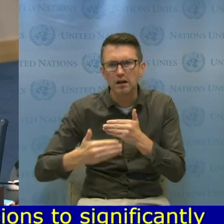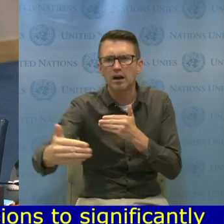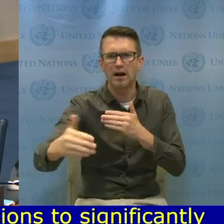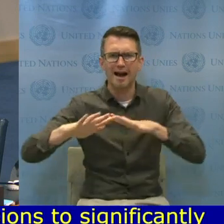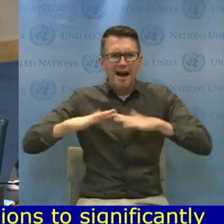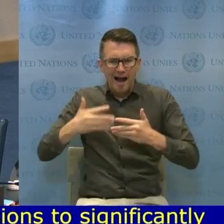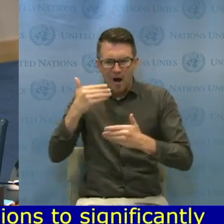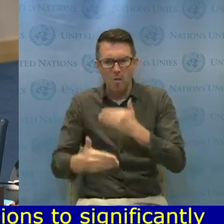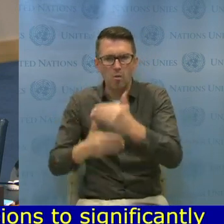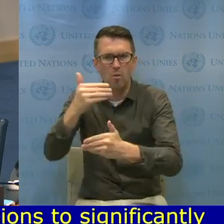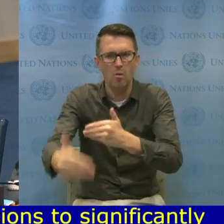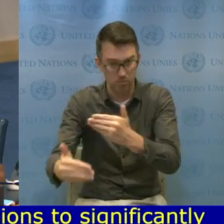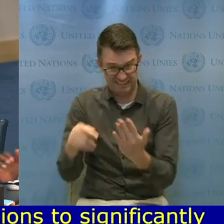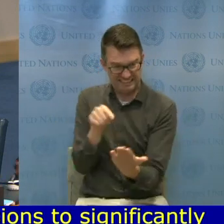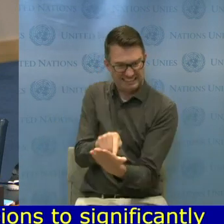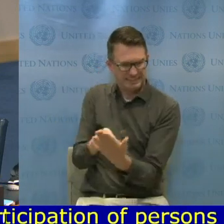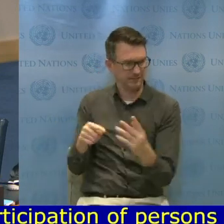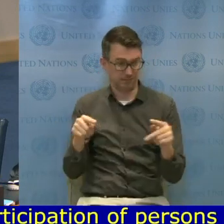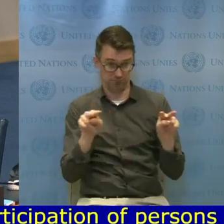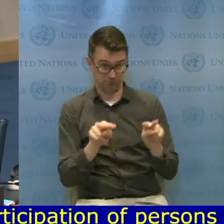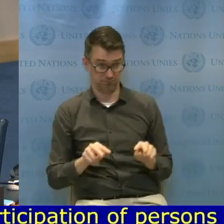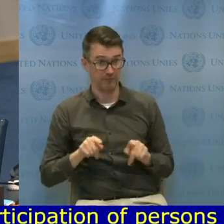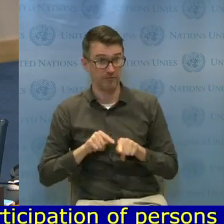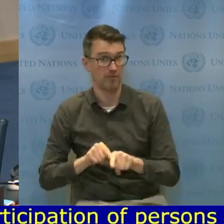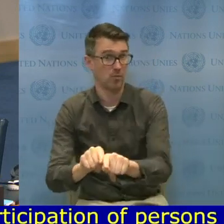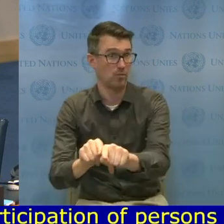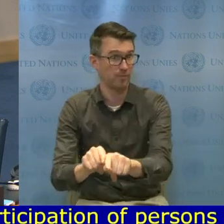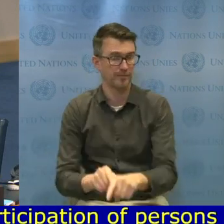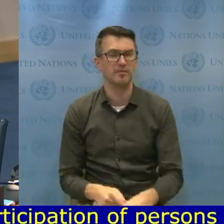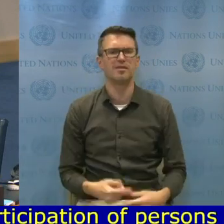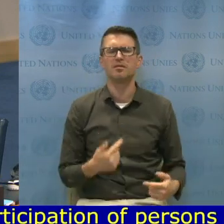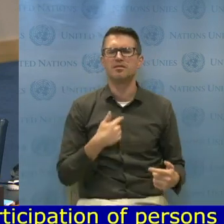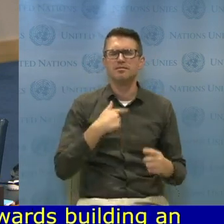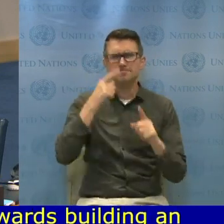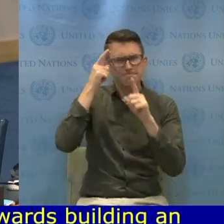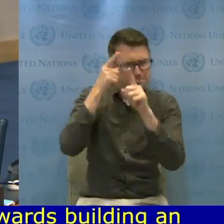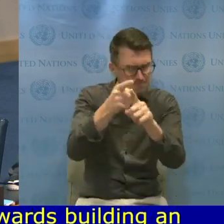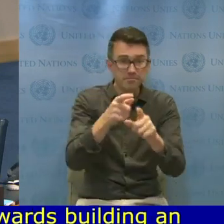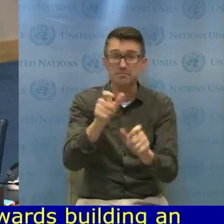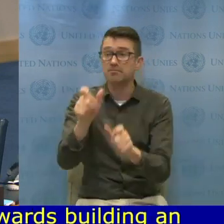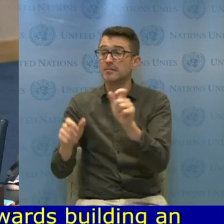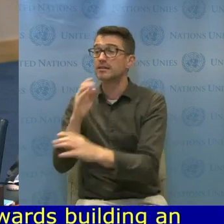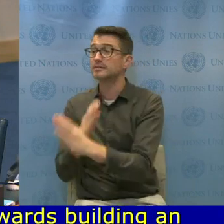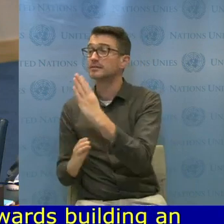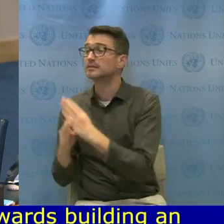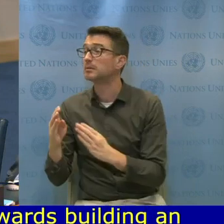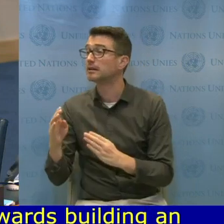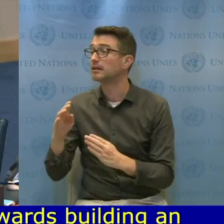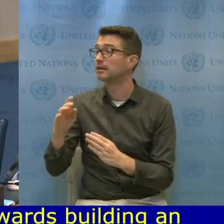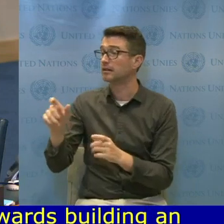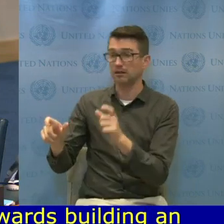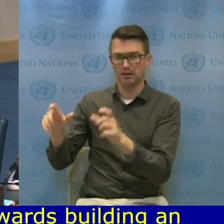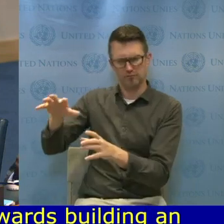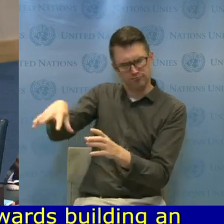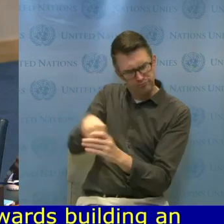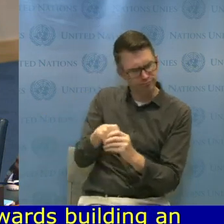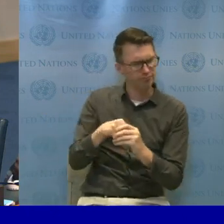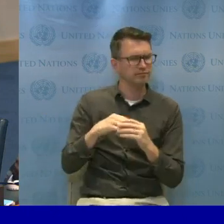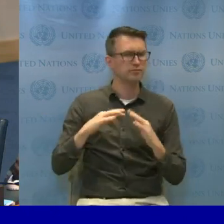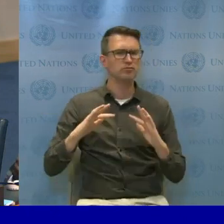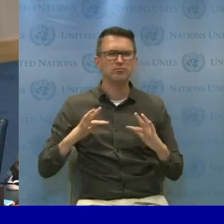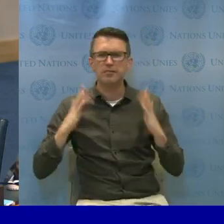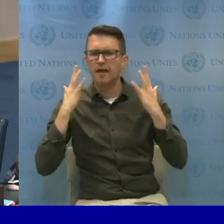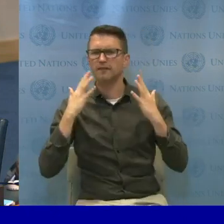society. The government has laid down an inclusive education policy with special education programs for disabled